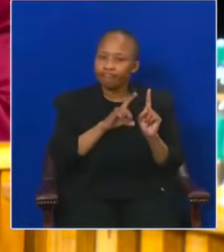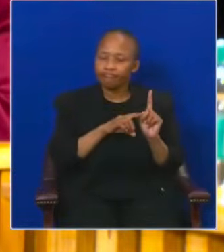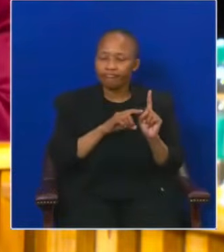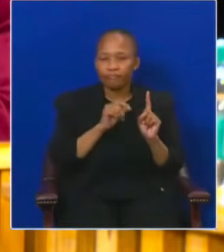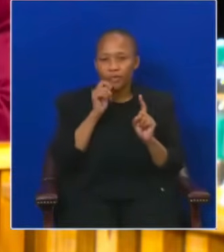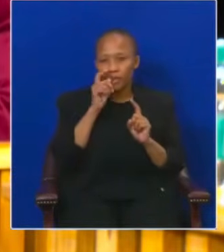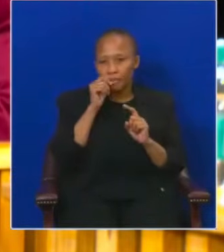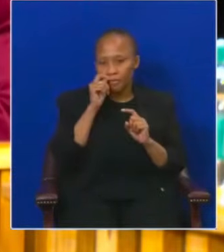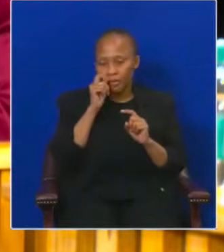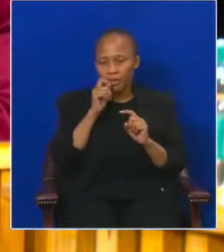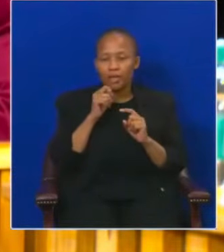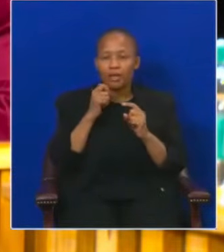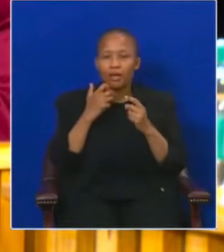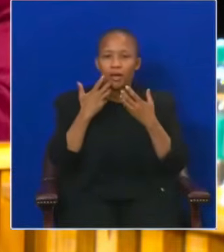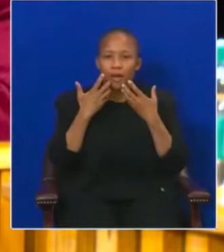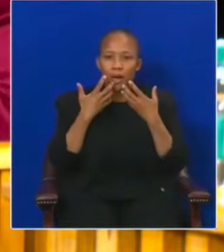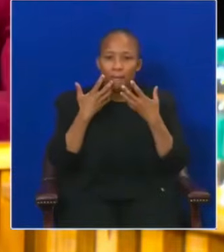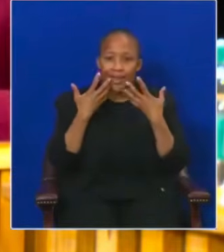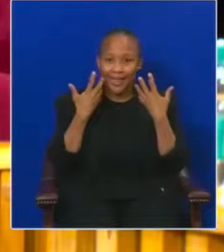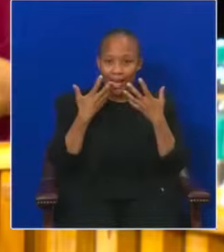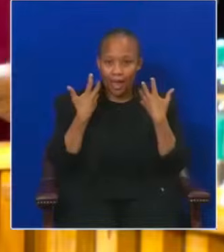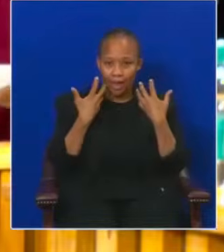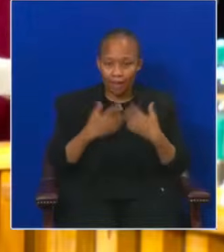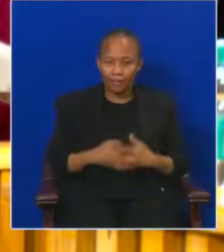he indicated that